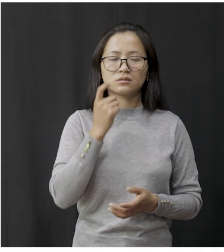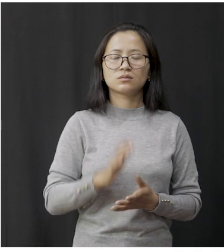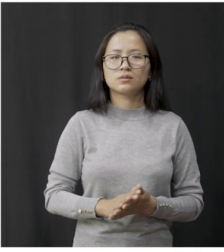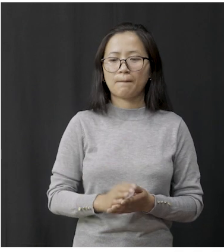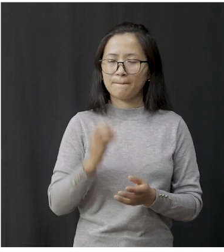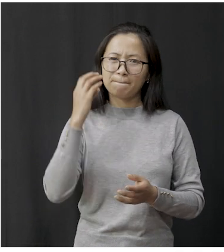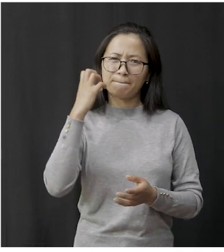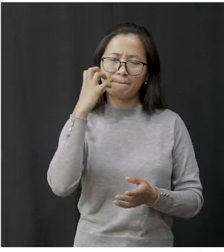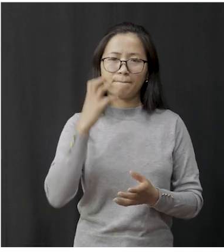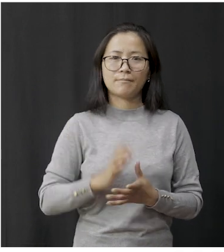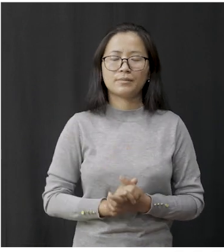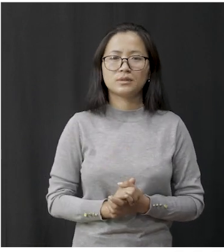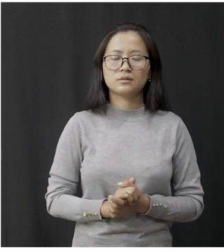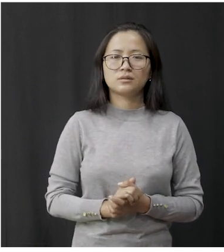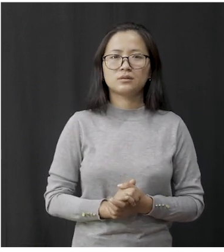And then